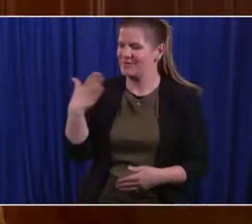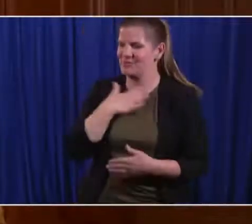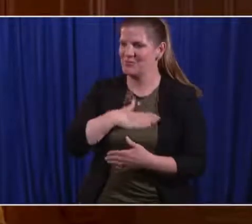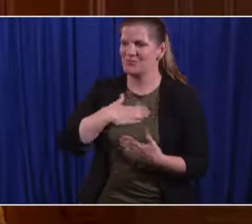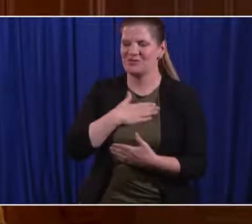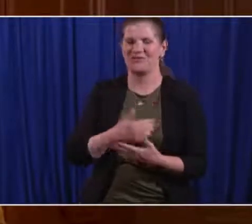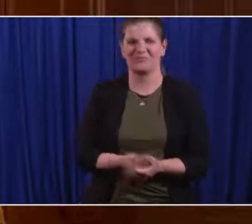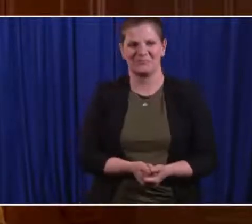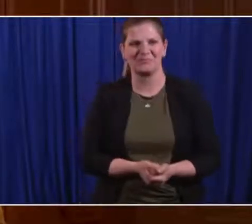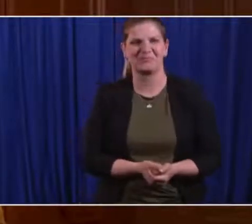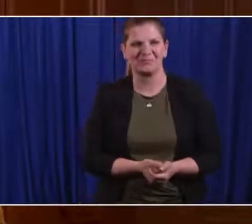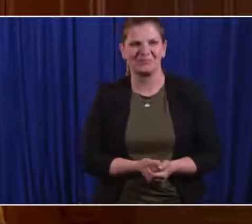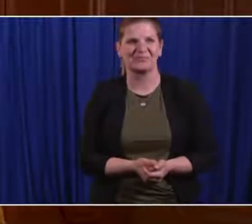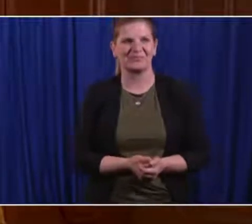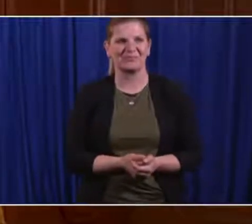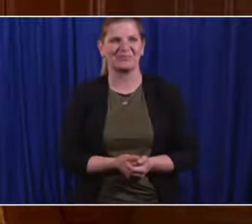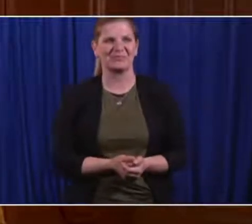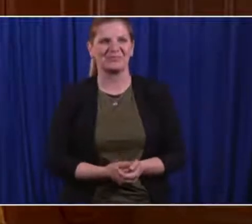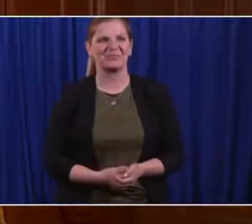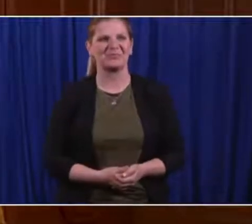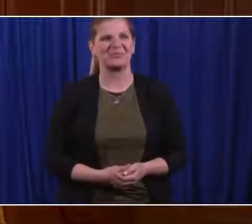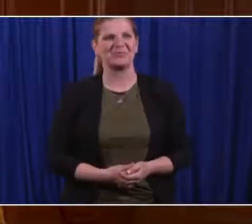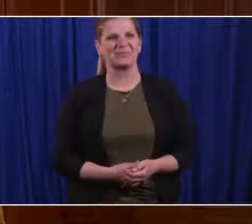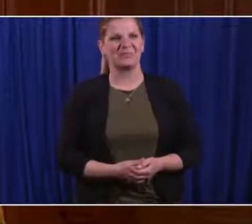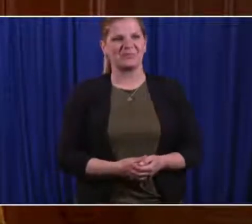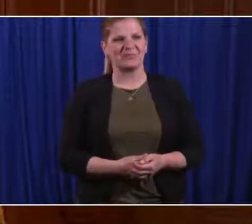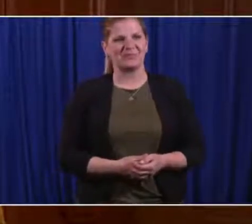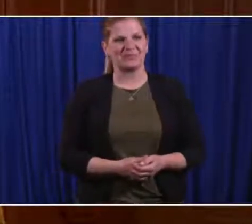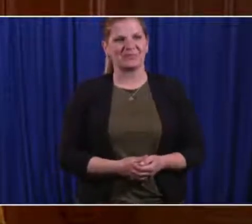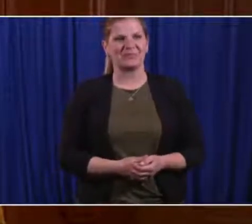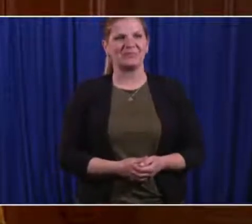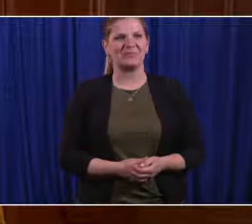it. Thanks Appreciate your leadership.